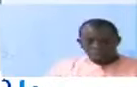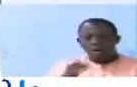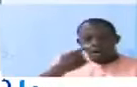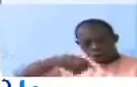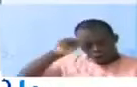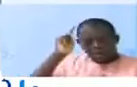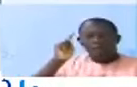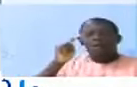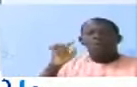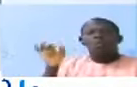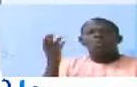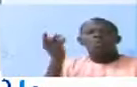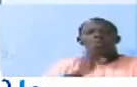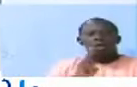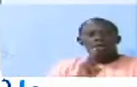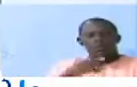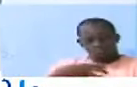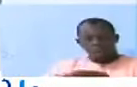1957.